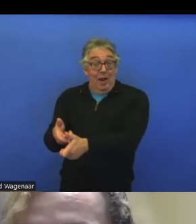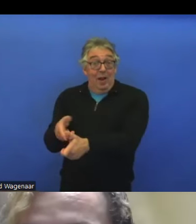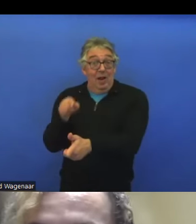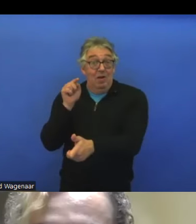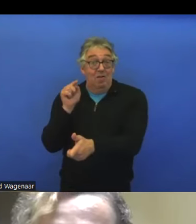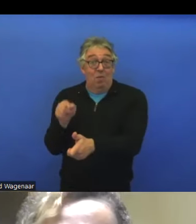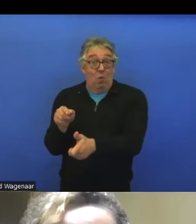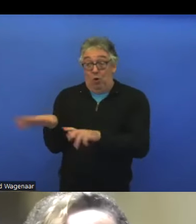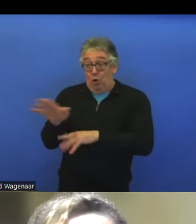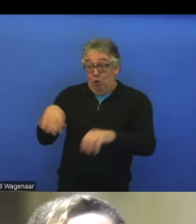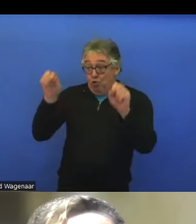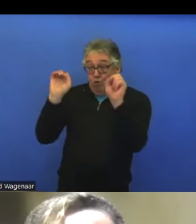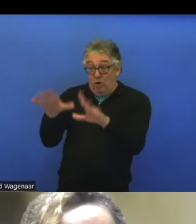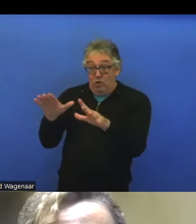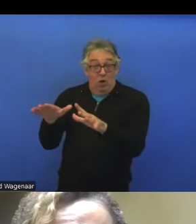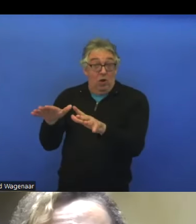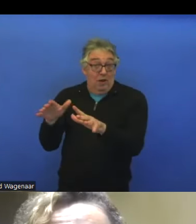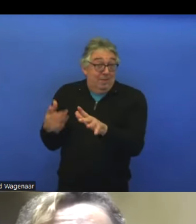killings, basically.